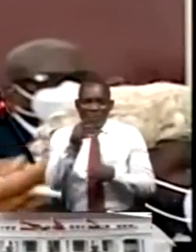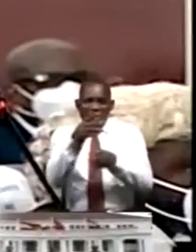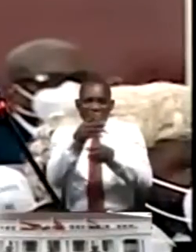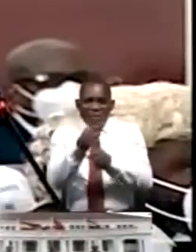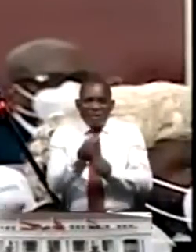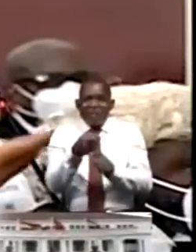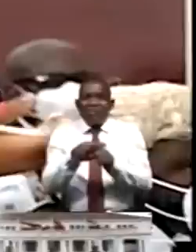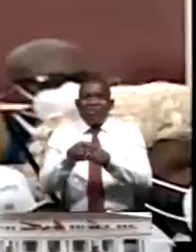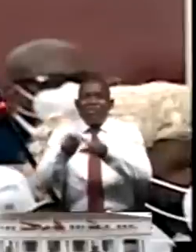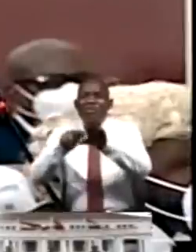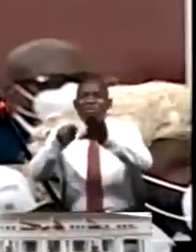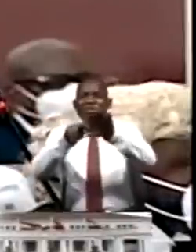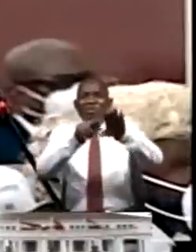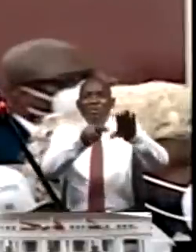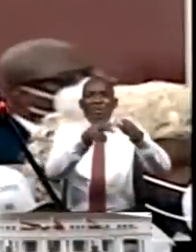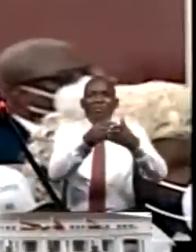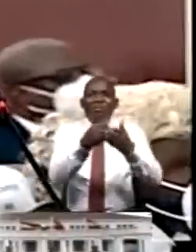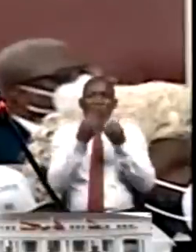the regions? Tell the court.